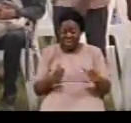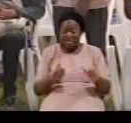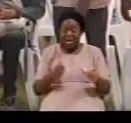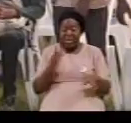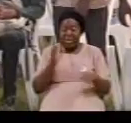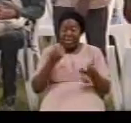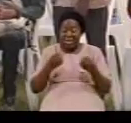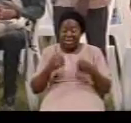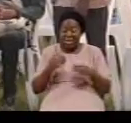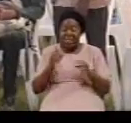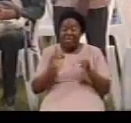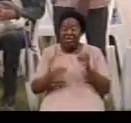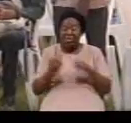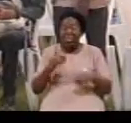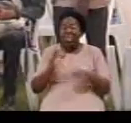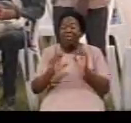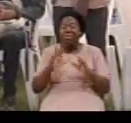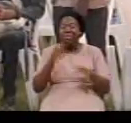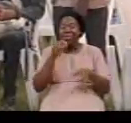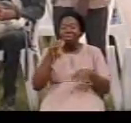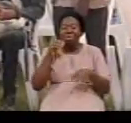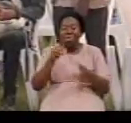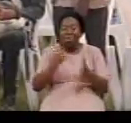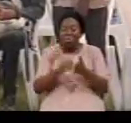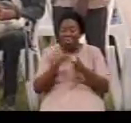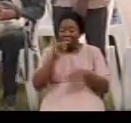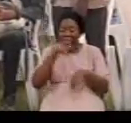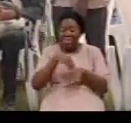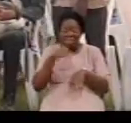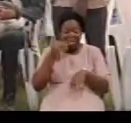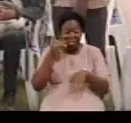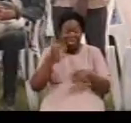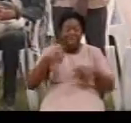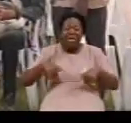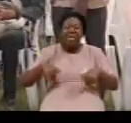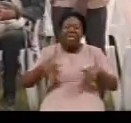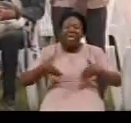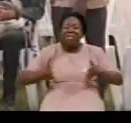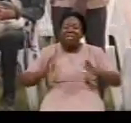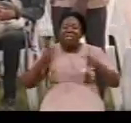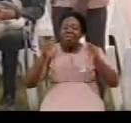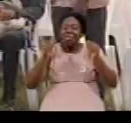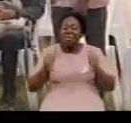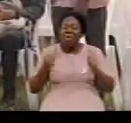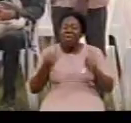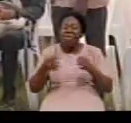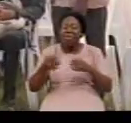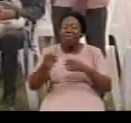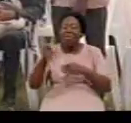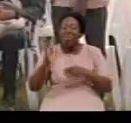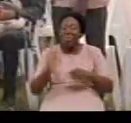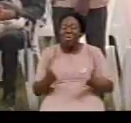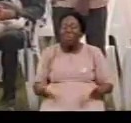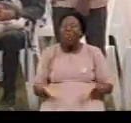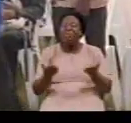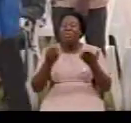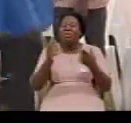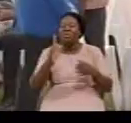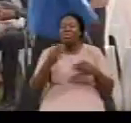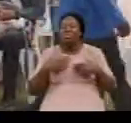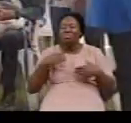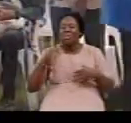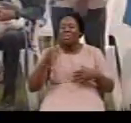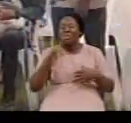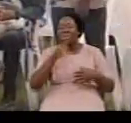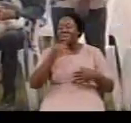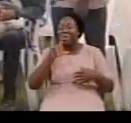oh Lord, let your power raise up my Lazarus. And is somebody praying? Is somebody praying? Is